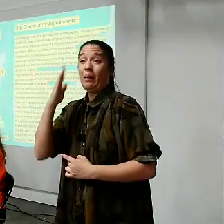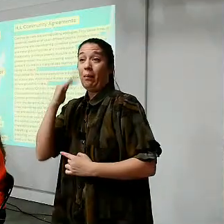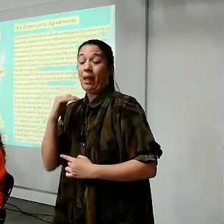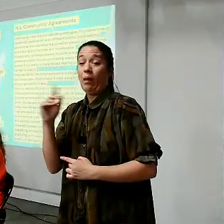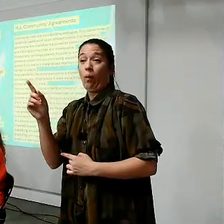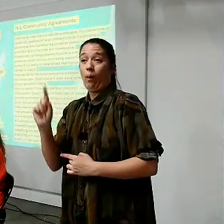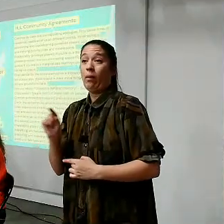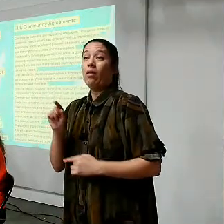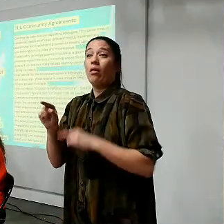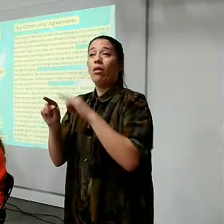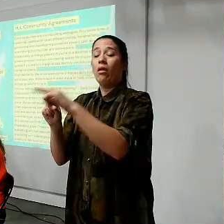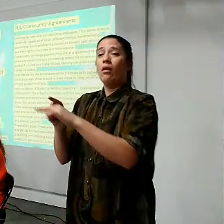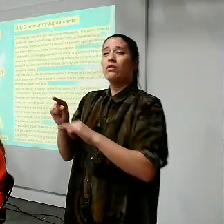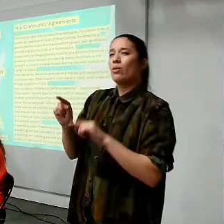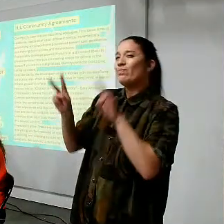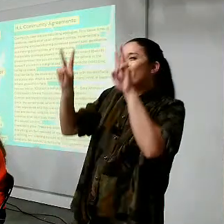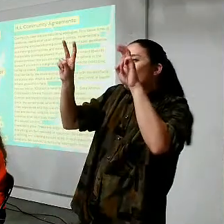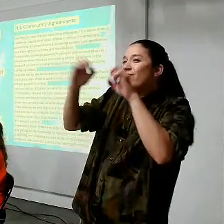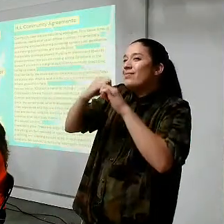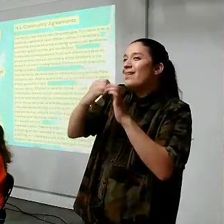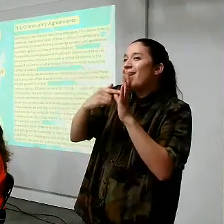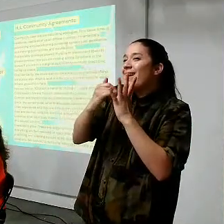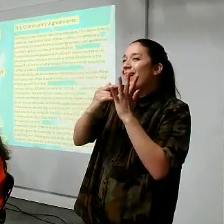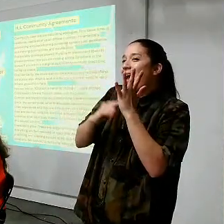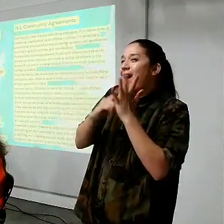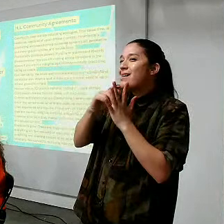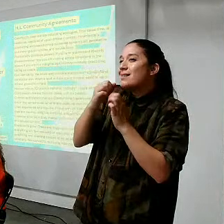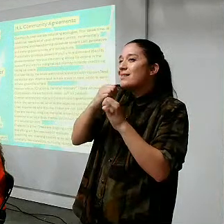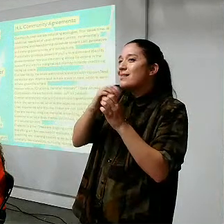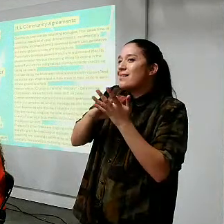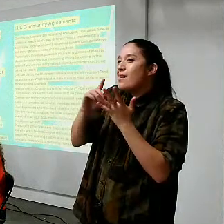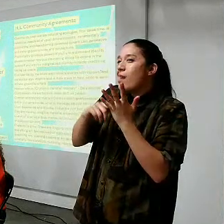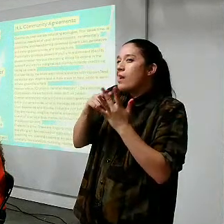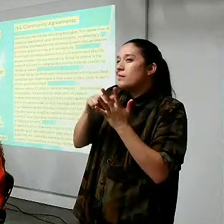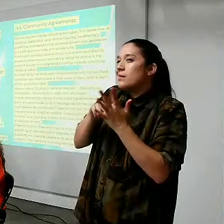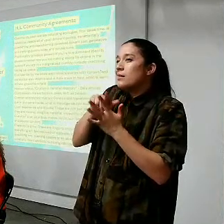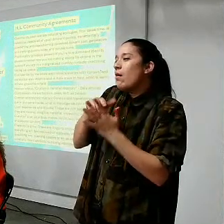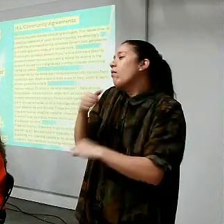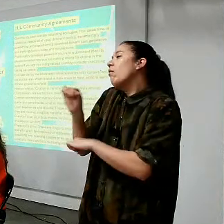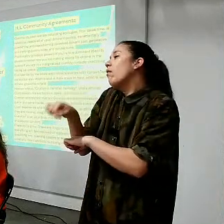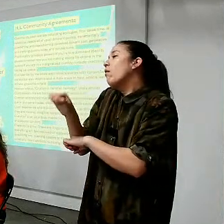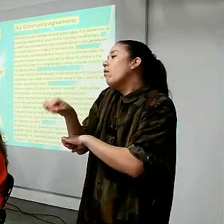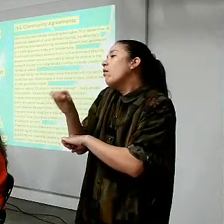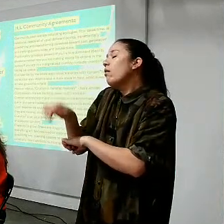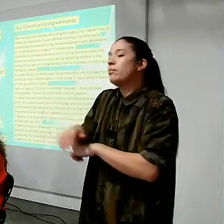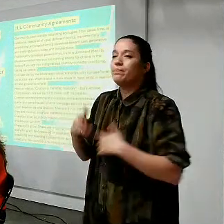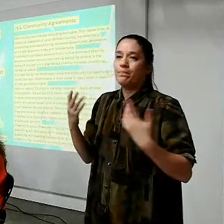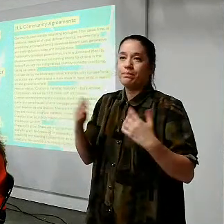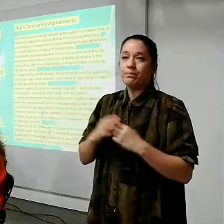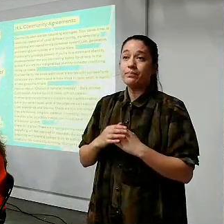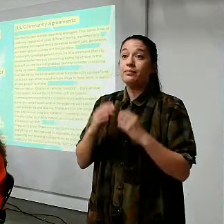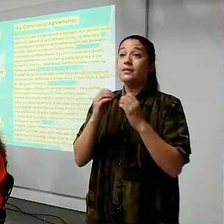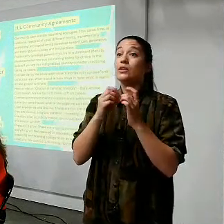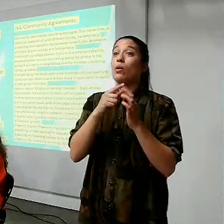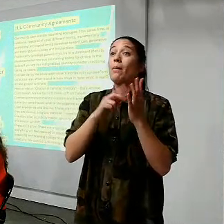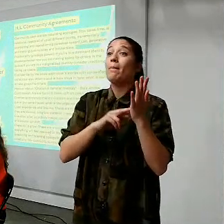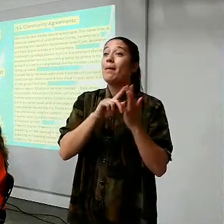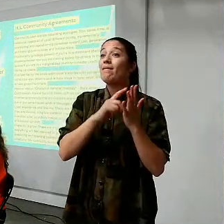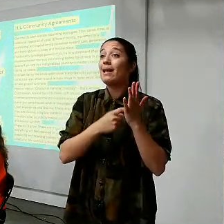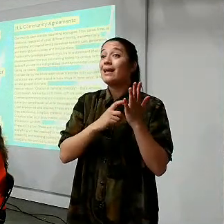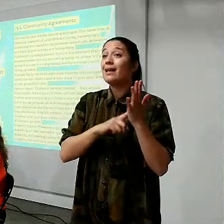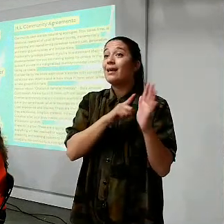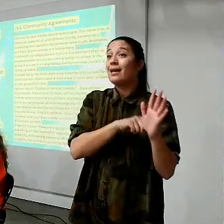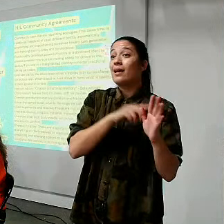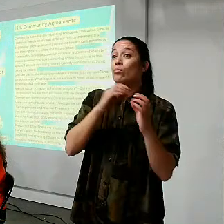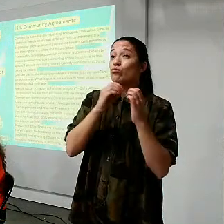around welfare and other forms of state violence. And that's something that Stella Dadsey, Beverly Bryan, and Suzanne Scaife write